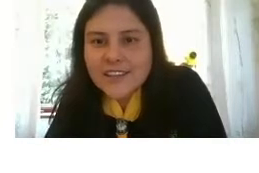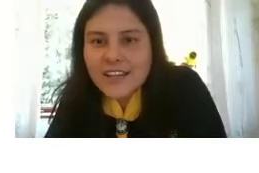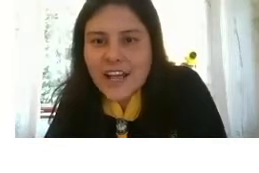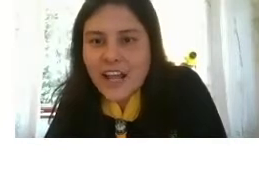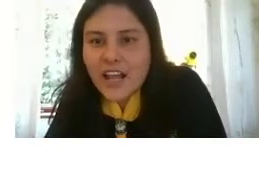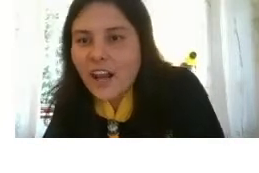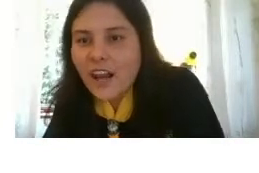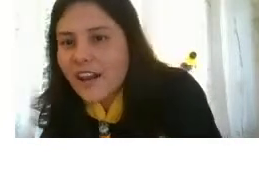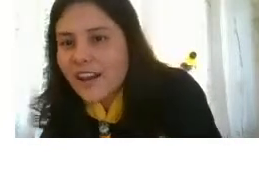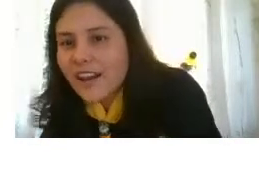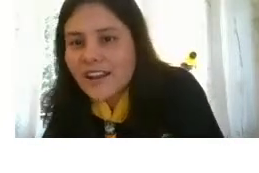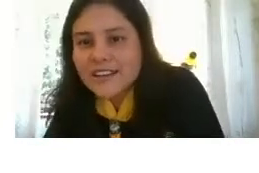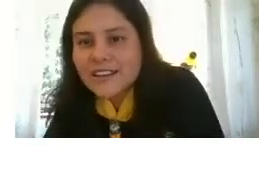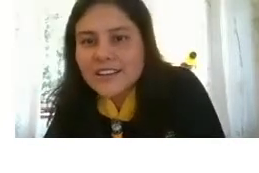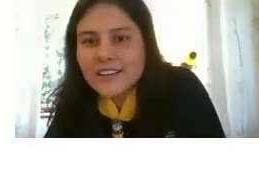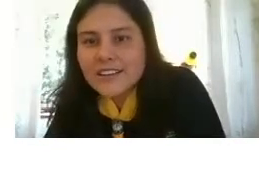L,